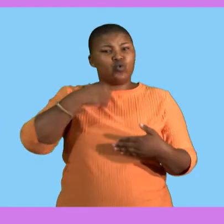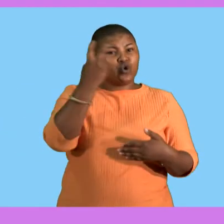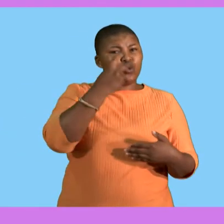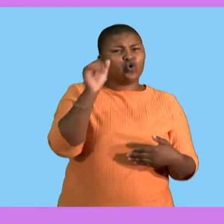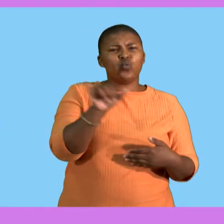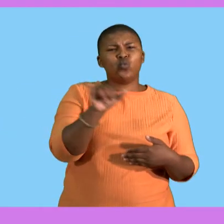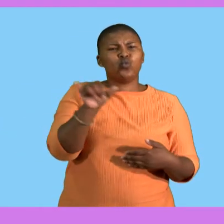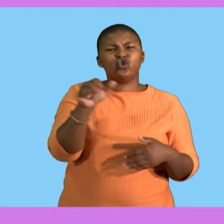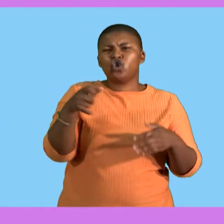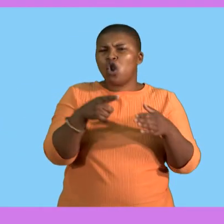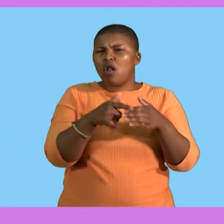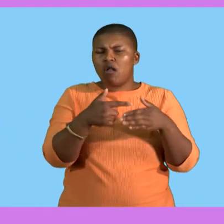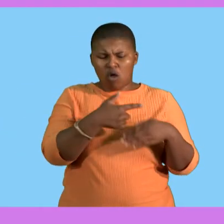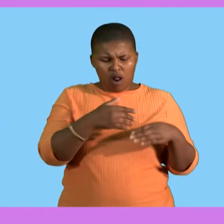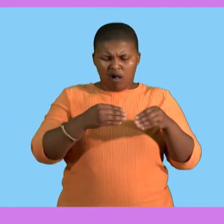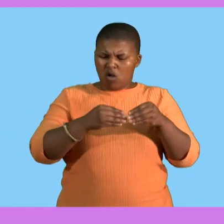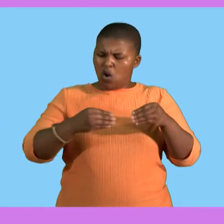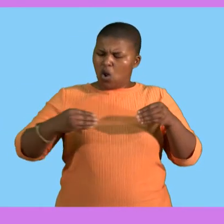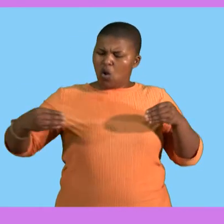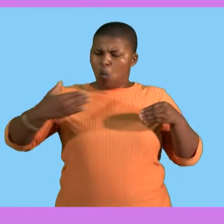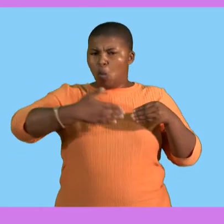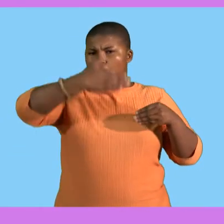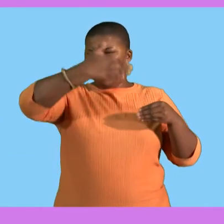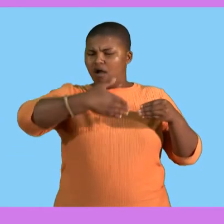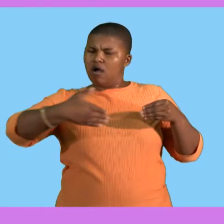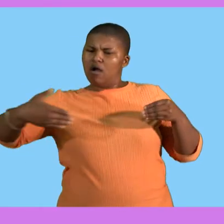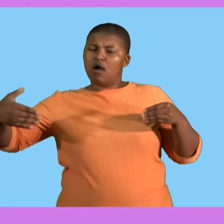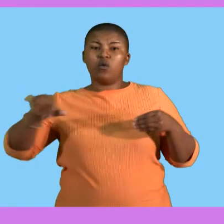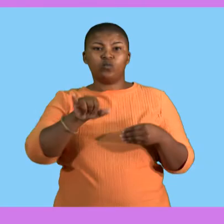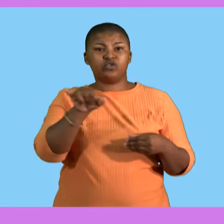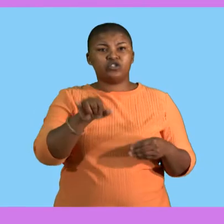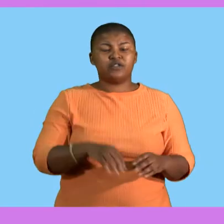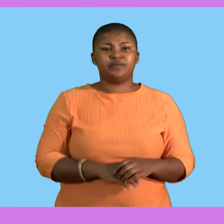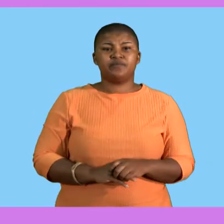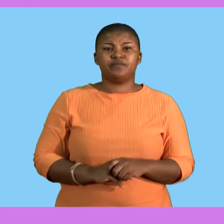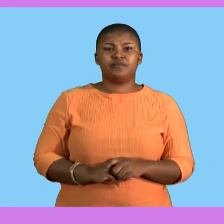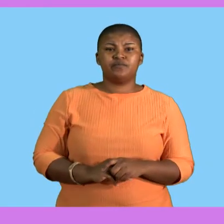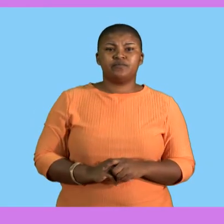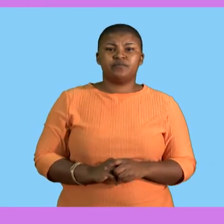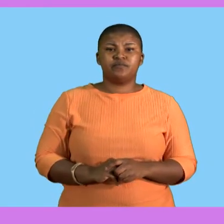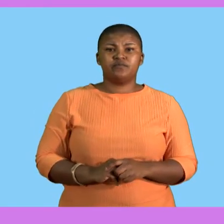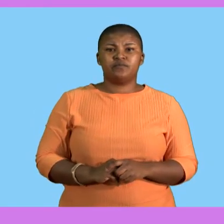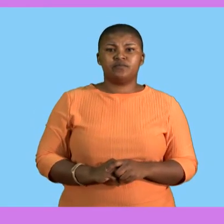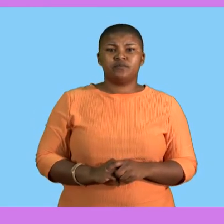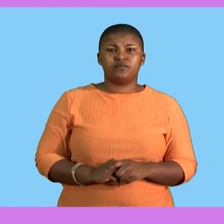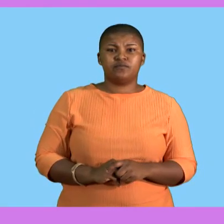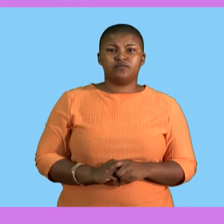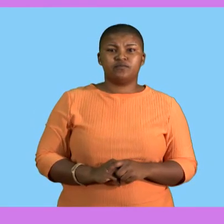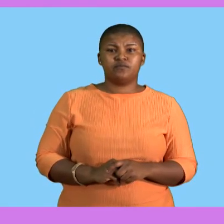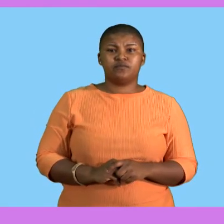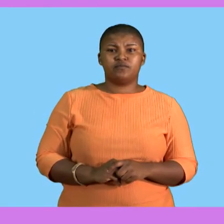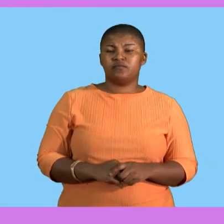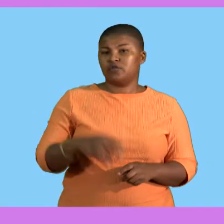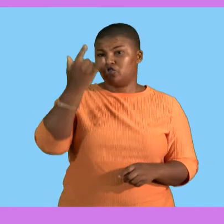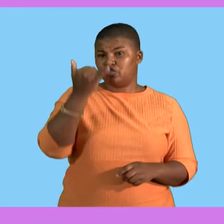walls. Let's just clear this so that we can see clearly. So now, if we look at